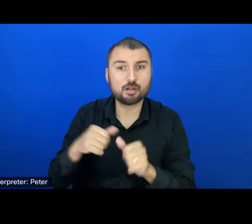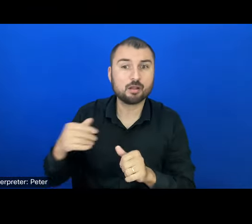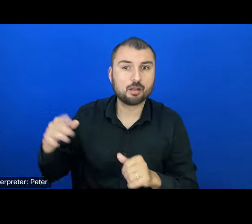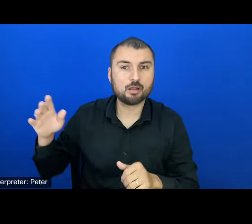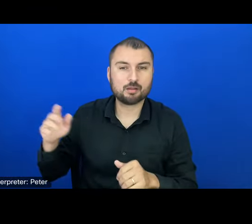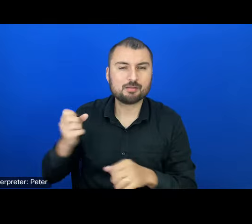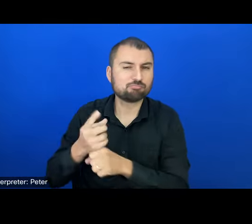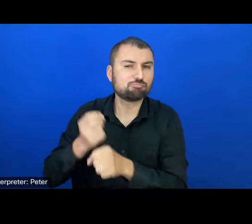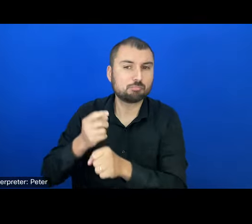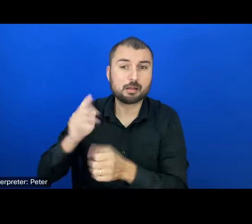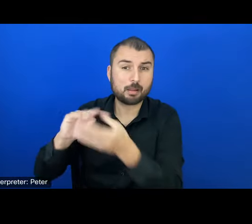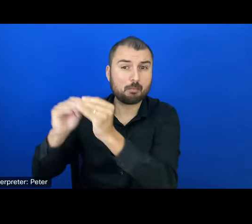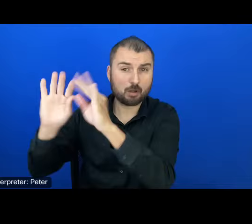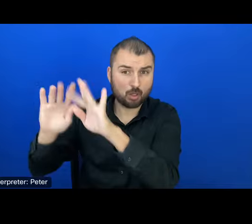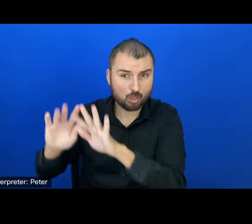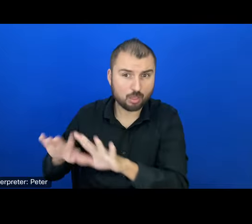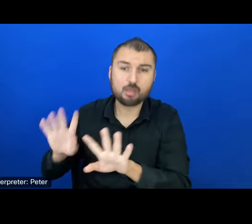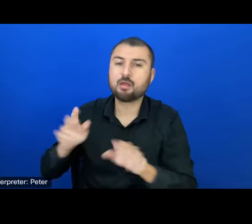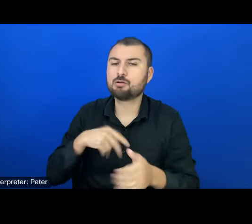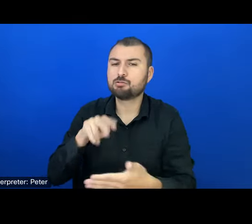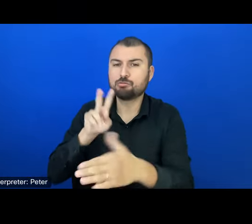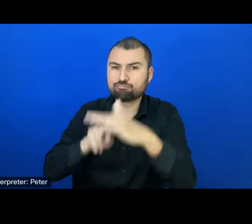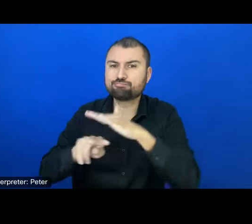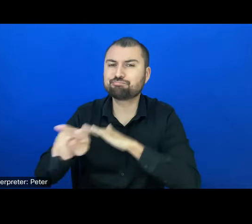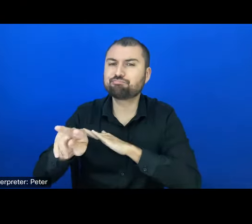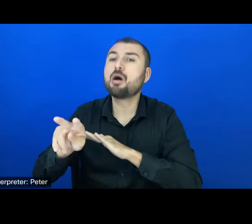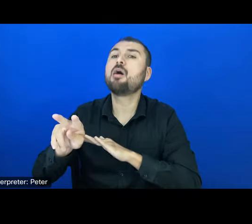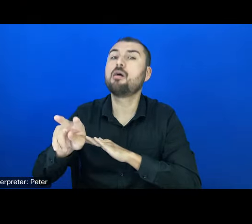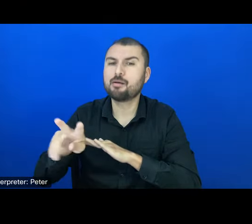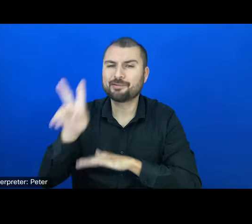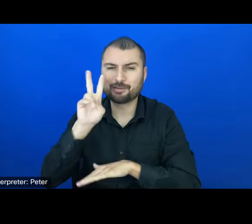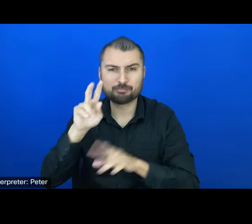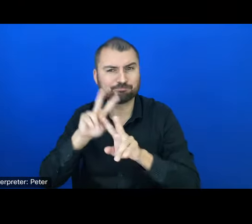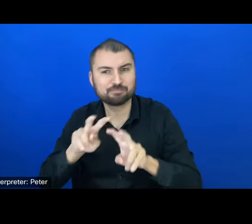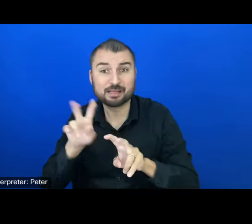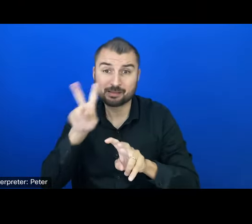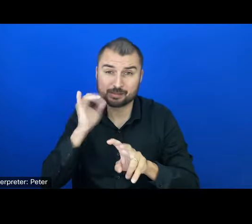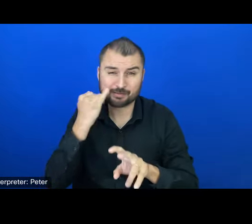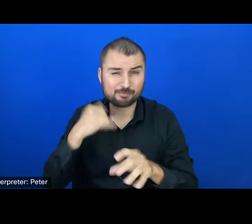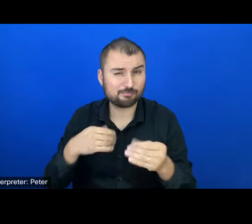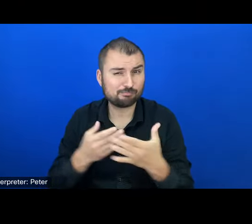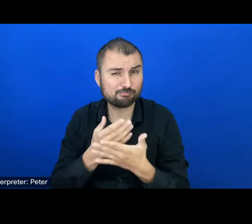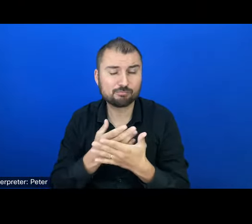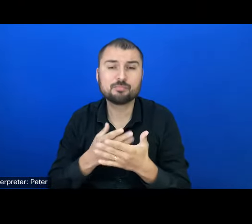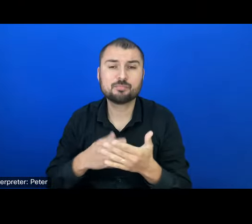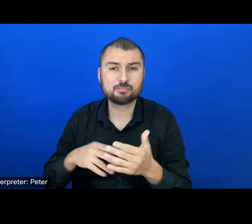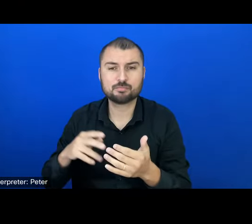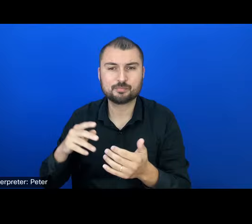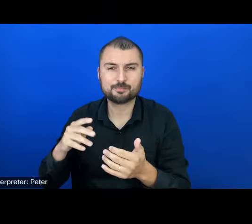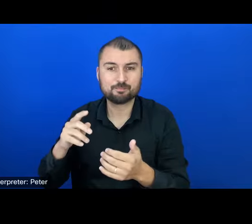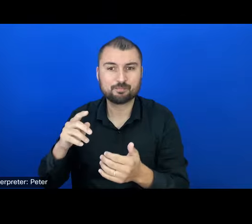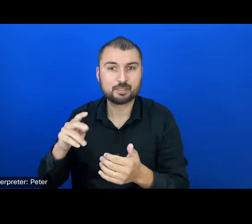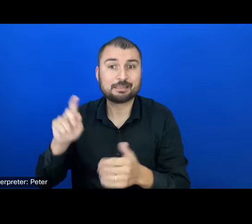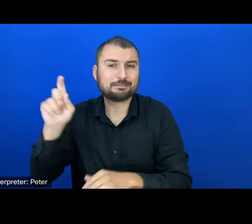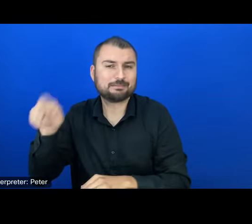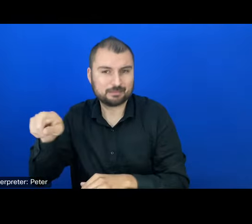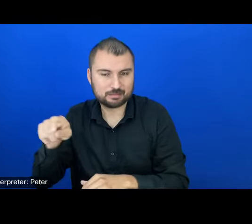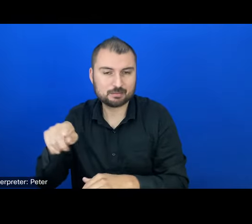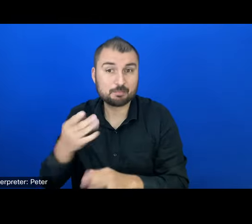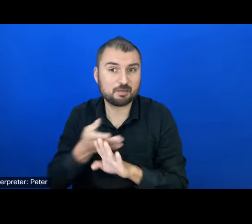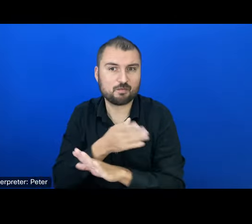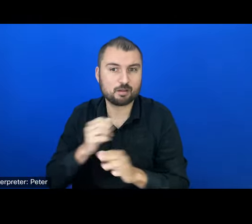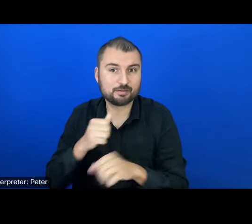out year over year to see if there's additional need that's going to, before we start funding new construction projects. In the short term, in the event that we do